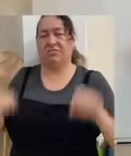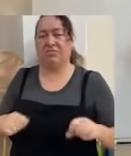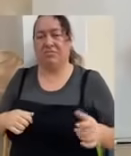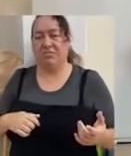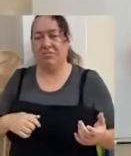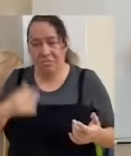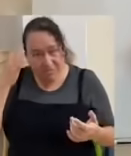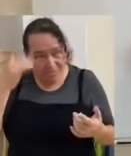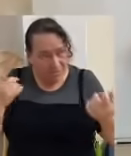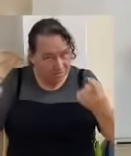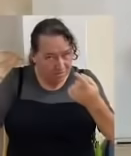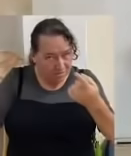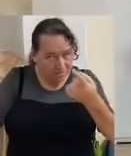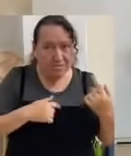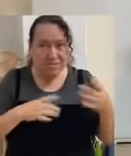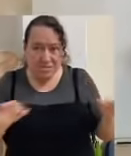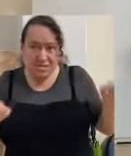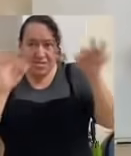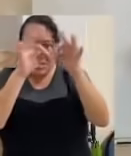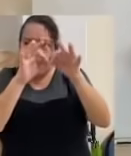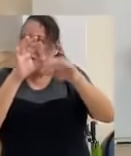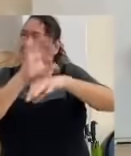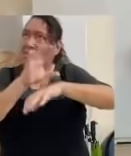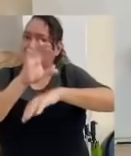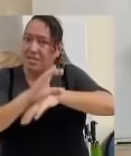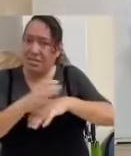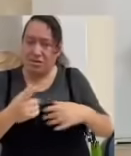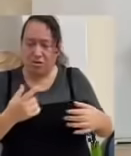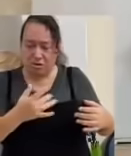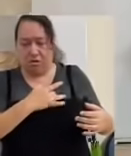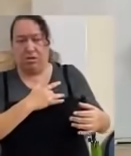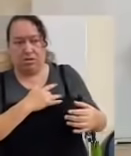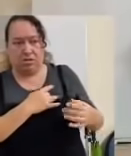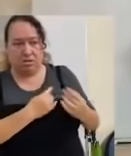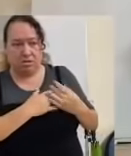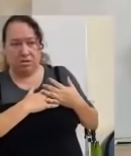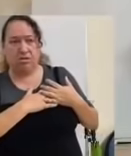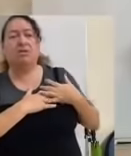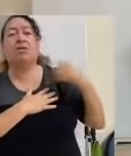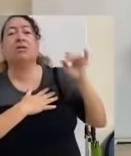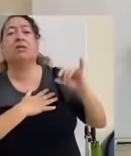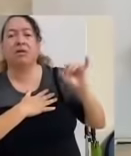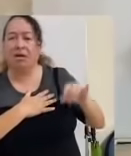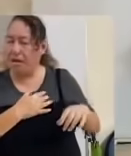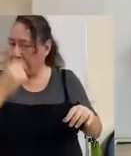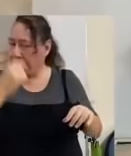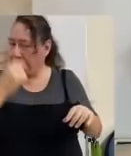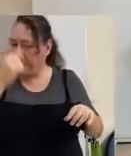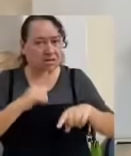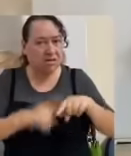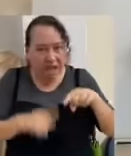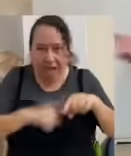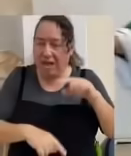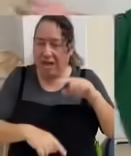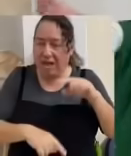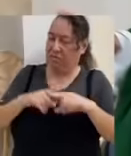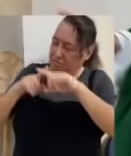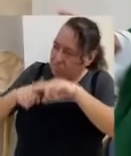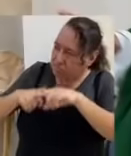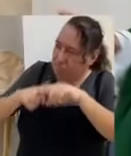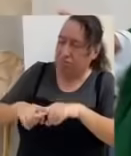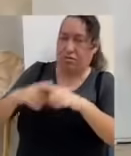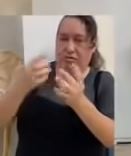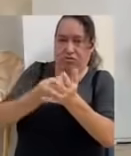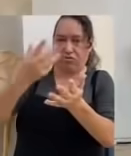Mass. Now we are enlightened with this word. That we know that life does not depend on riches. Because Jesus Christ tells